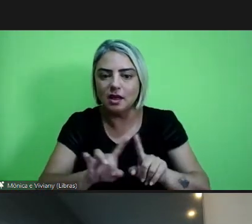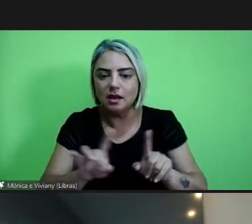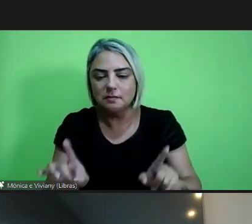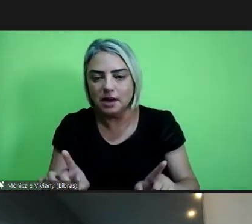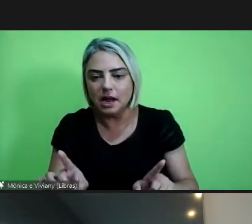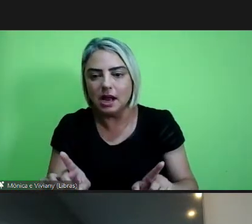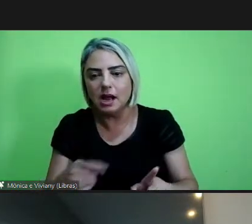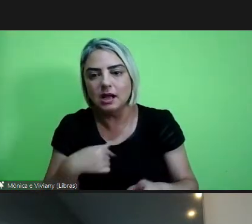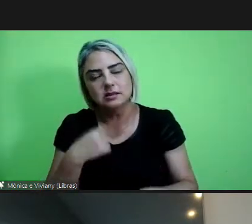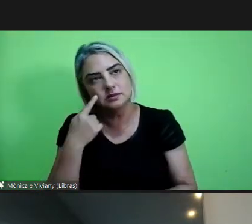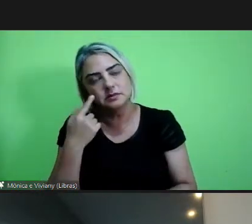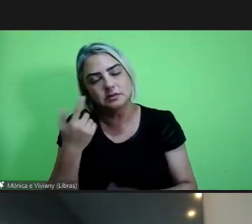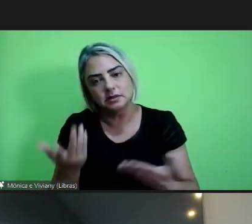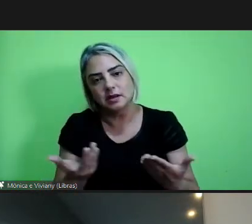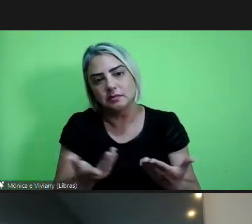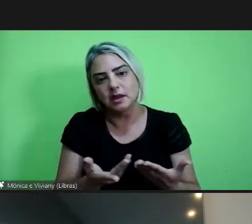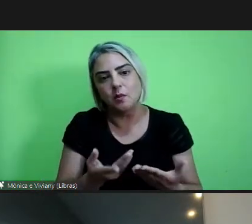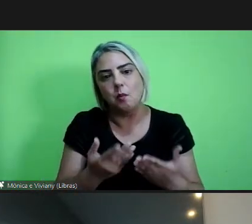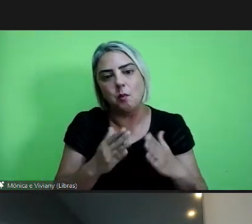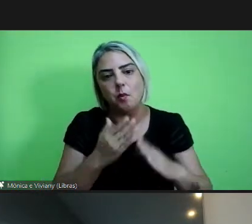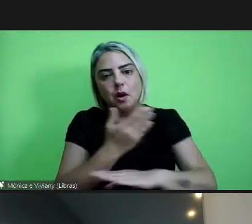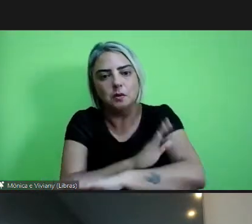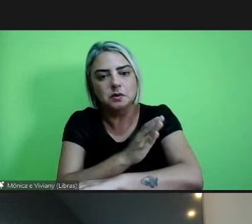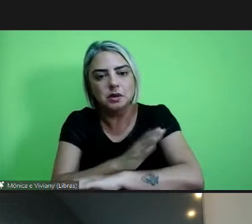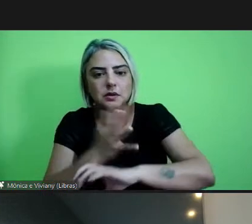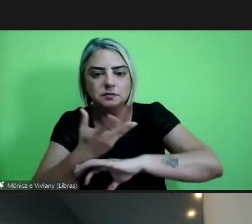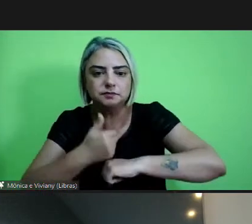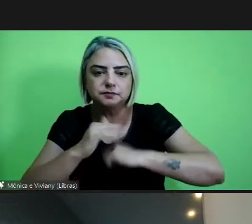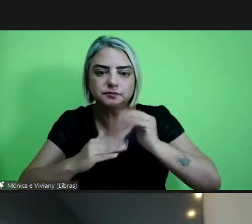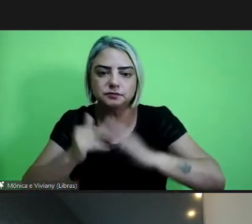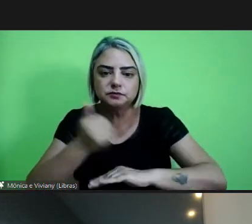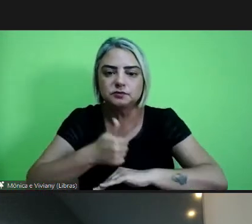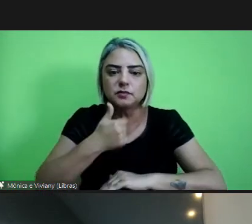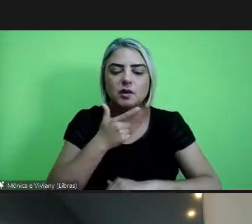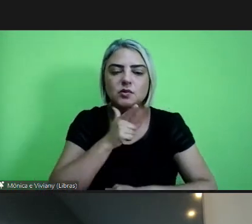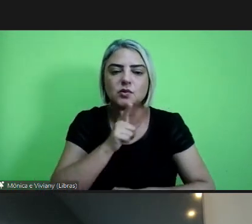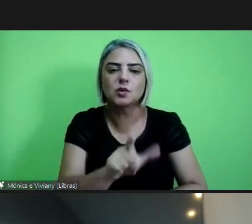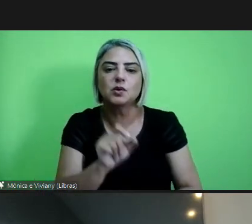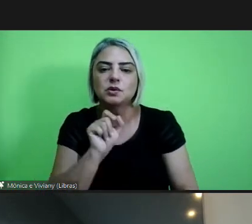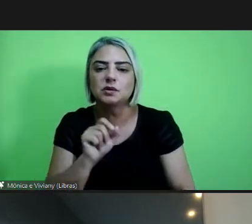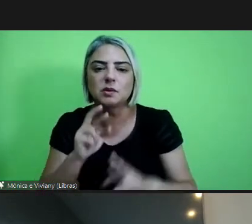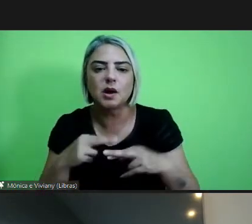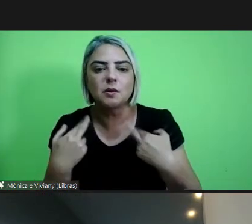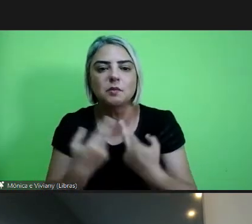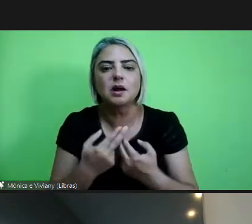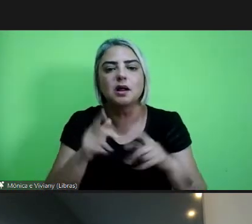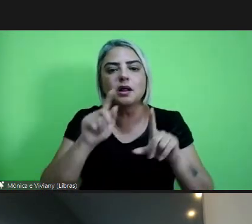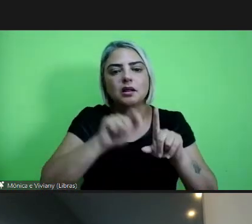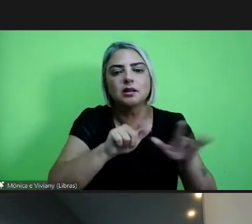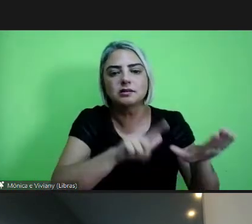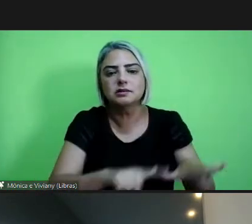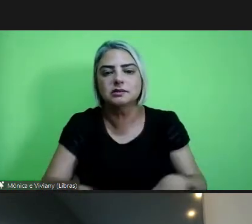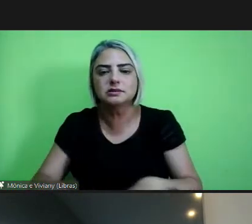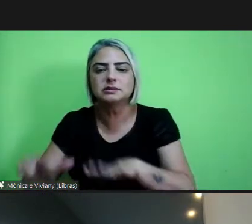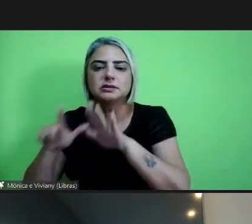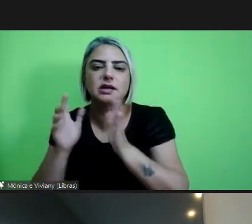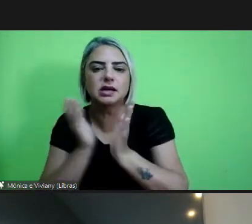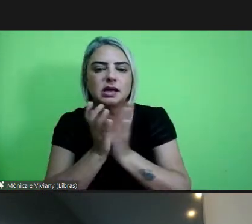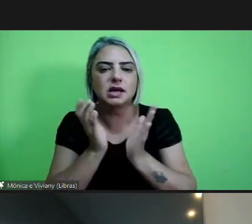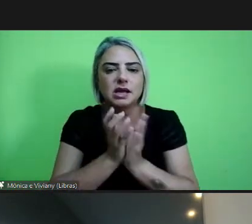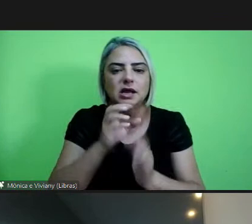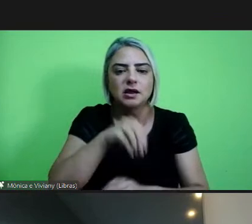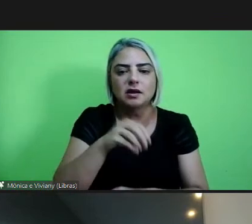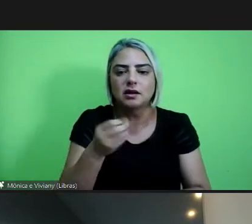generic, that are focused on the prevention. And in terms of these professionals, we managed to